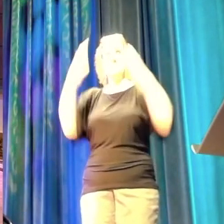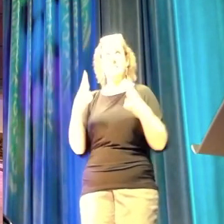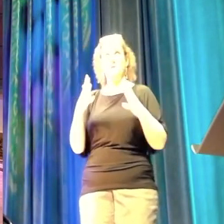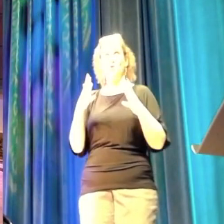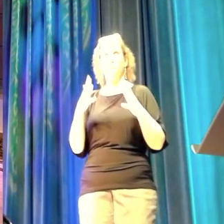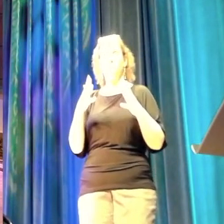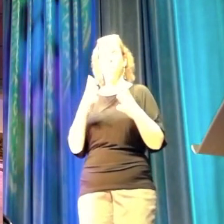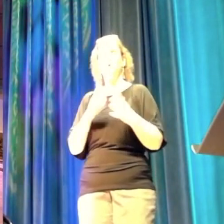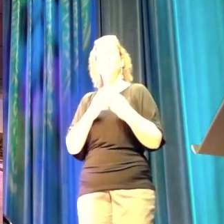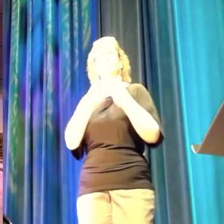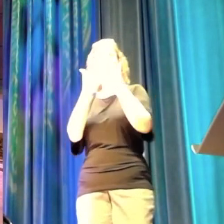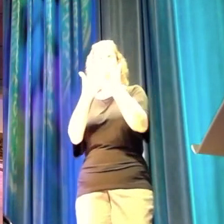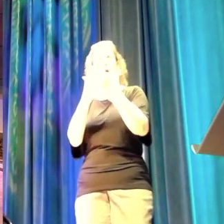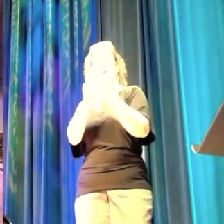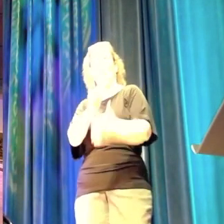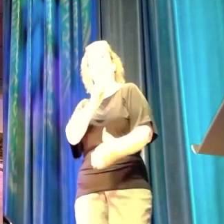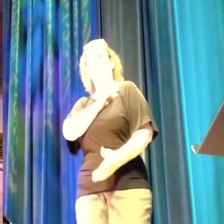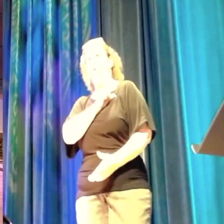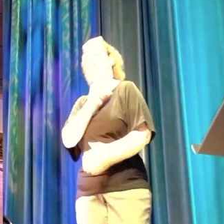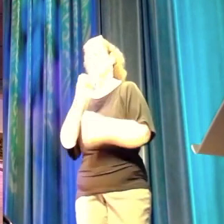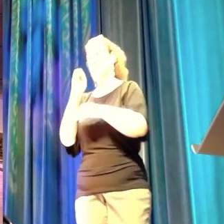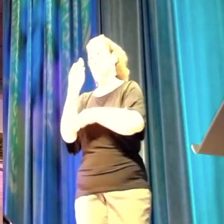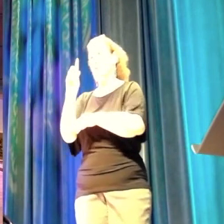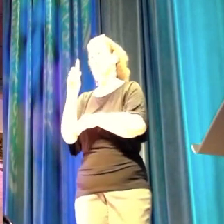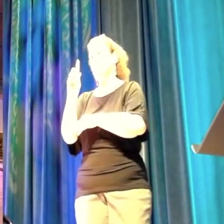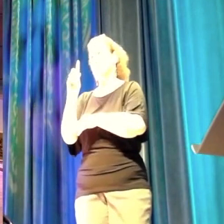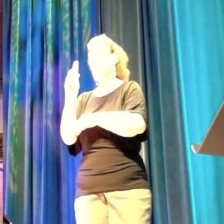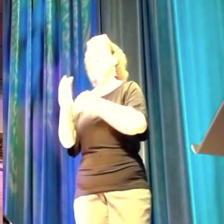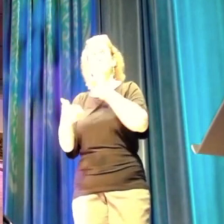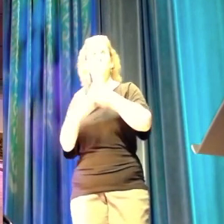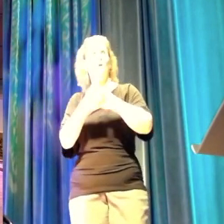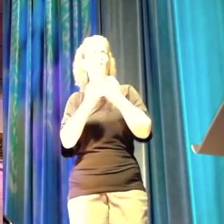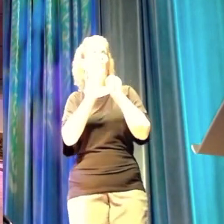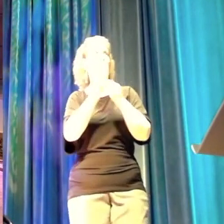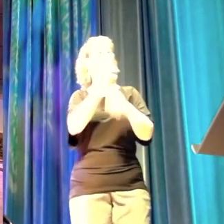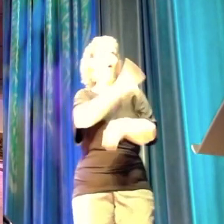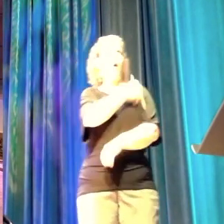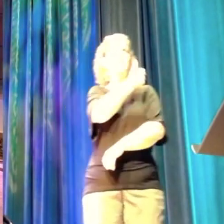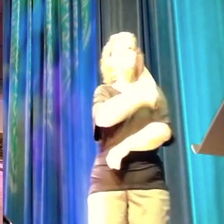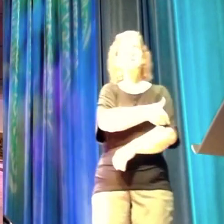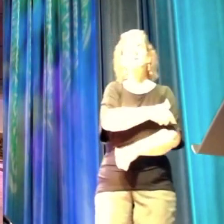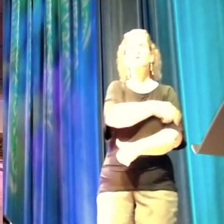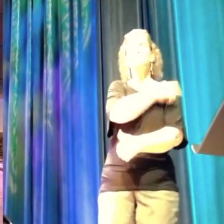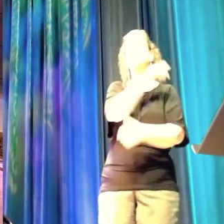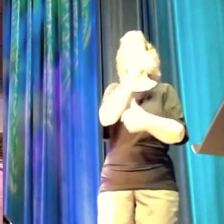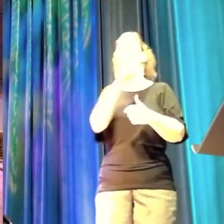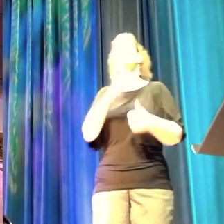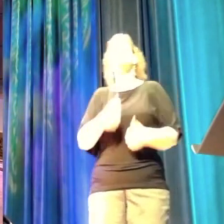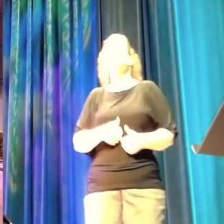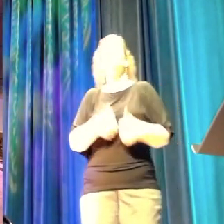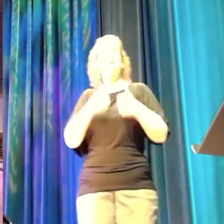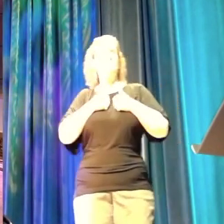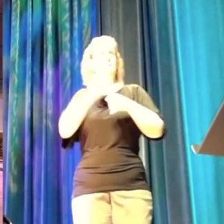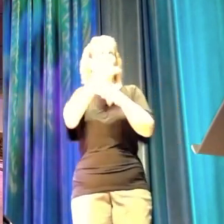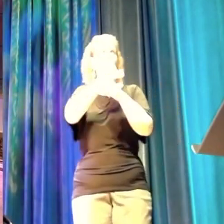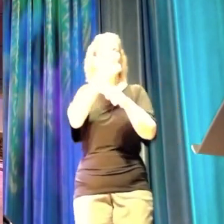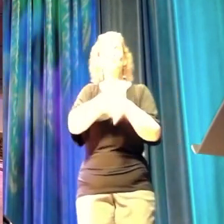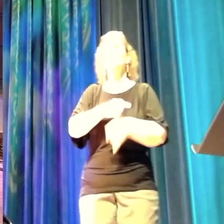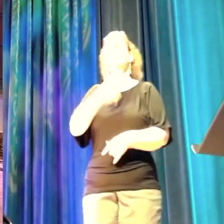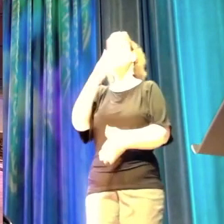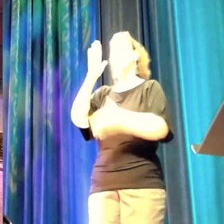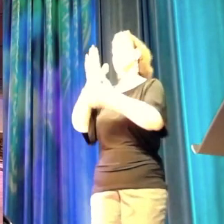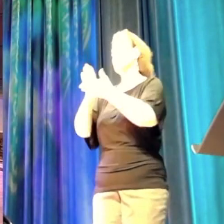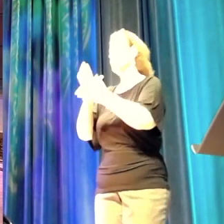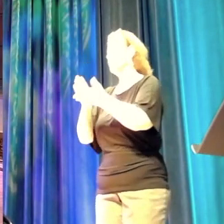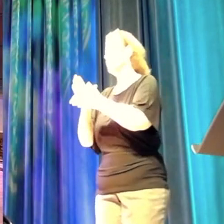quality education. And we've partnered with the hospitals, with the residential schools, the public